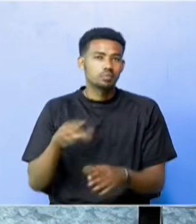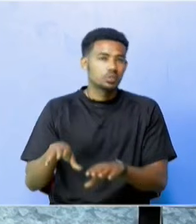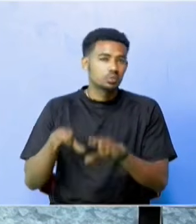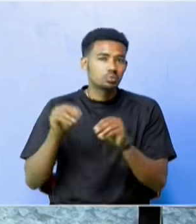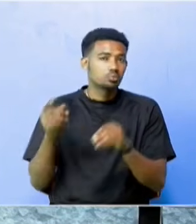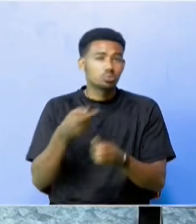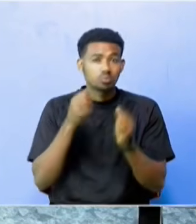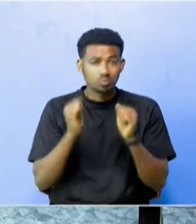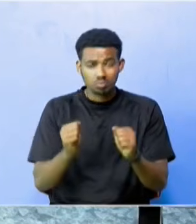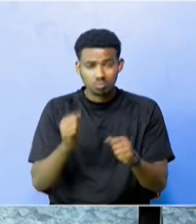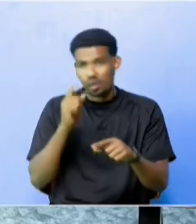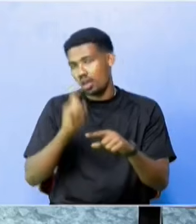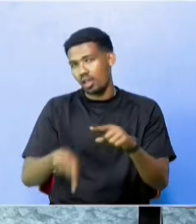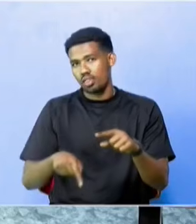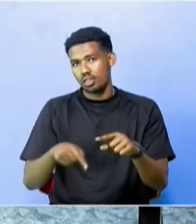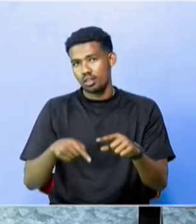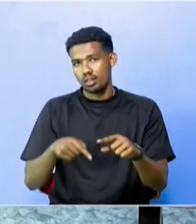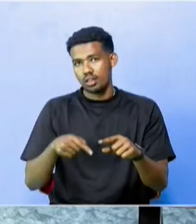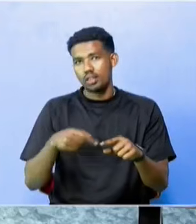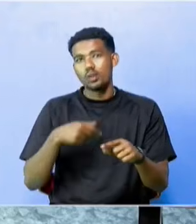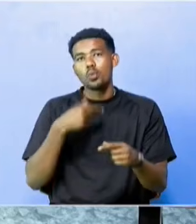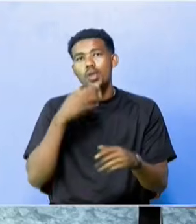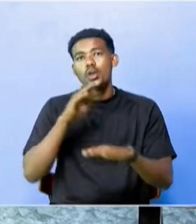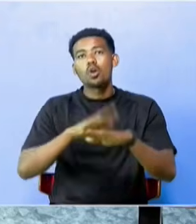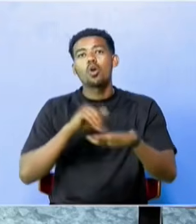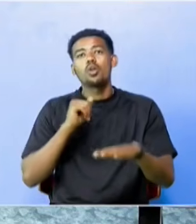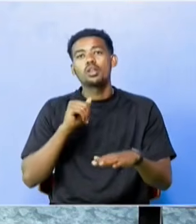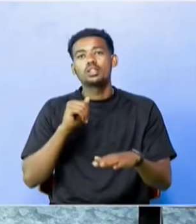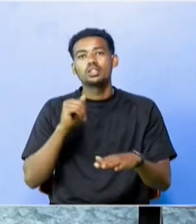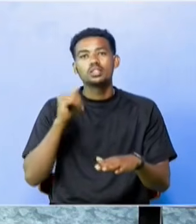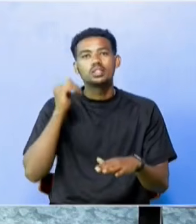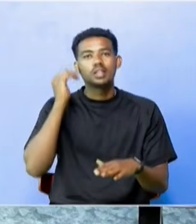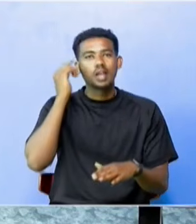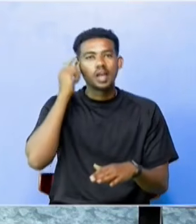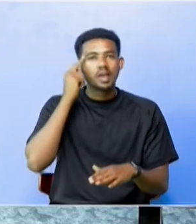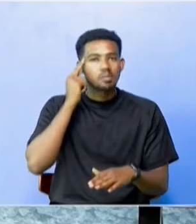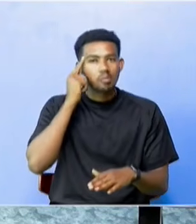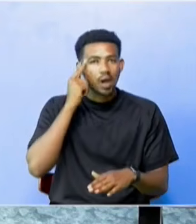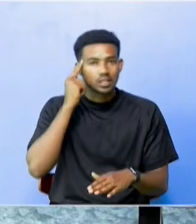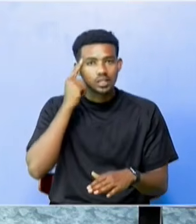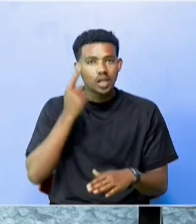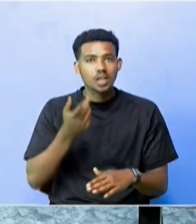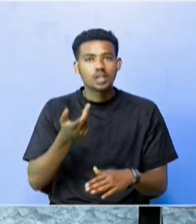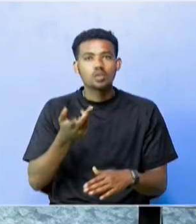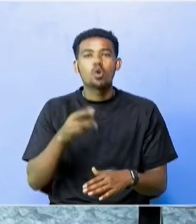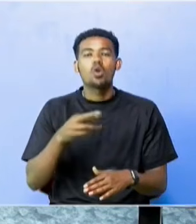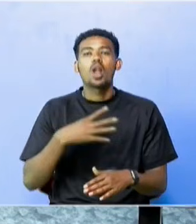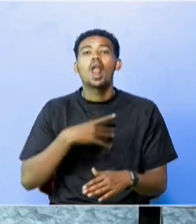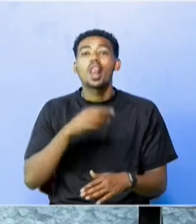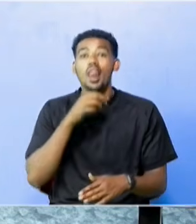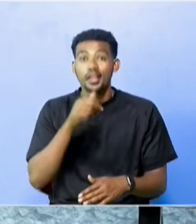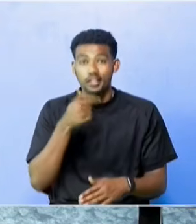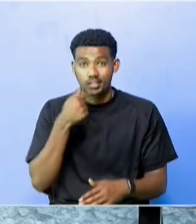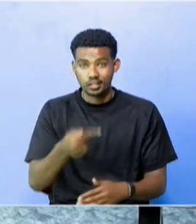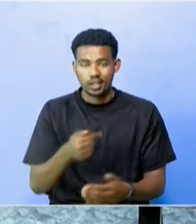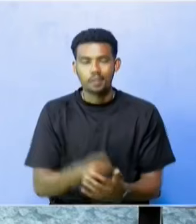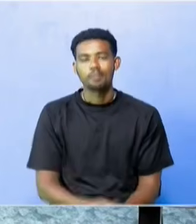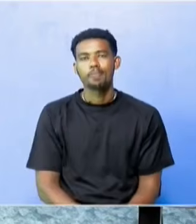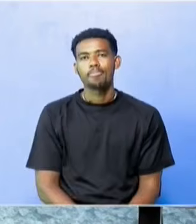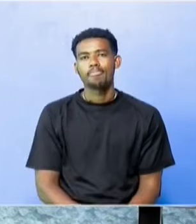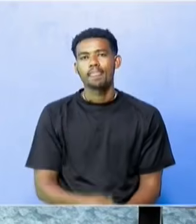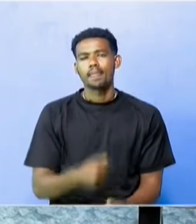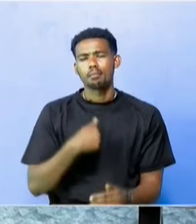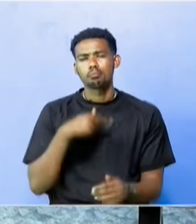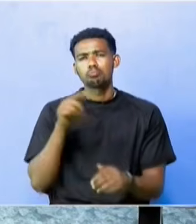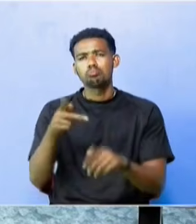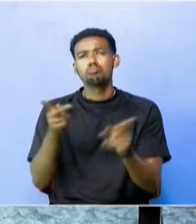I can't. Yes? So that's why we call it what? Imaginary or unlikely. You see, if I were you, what would you